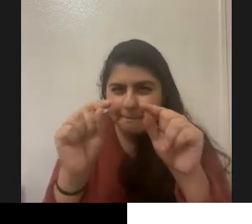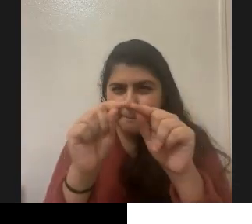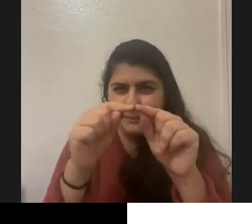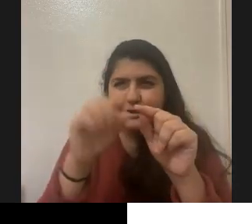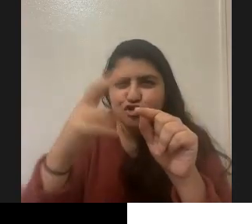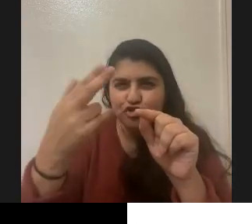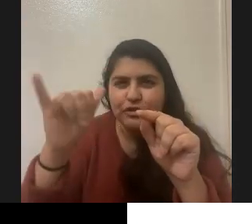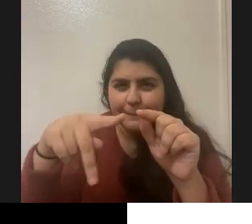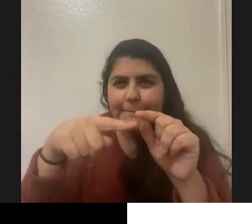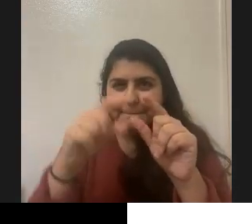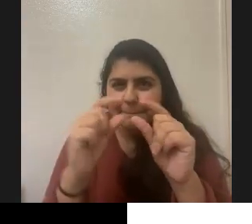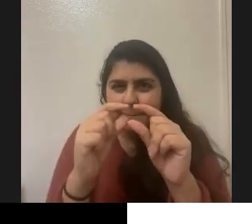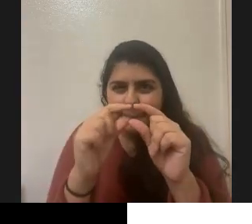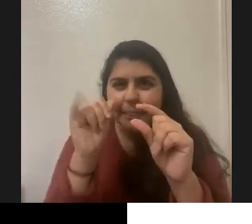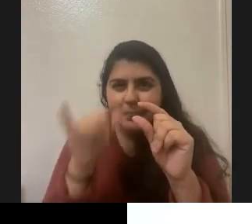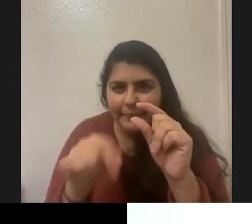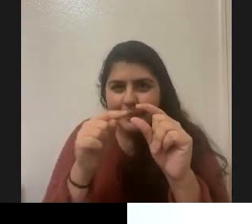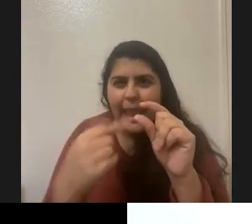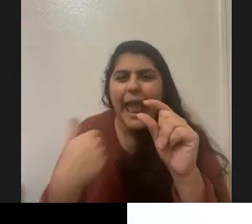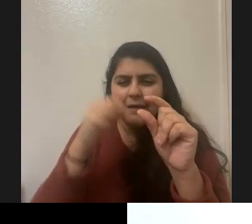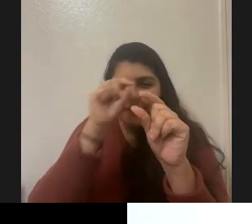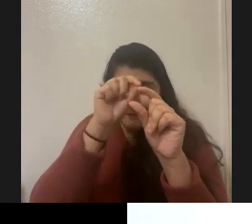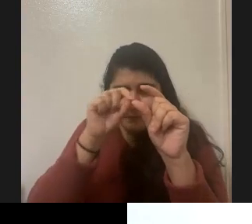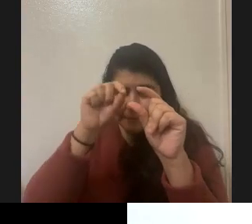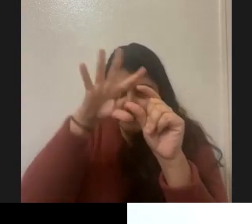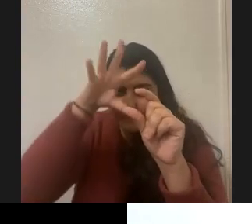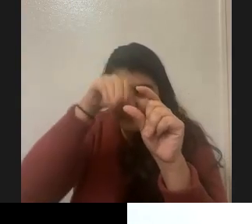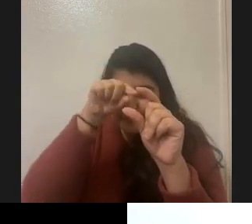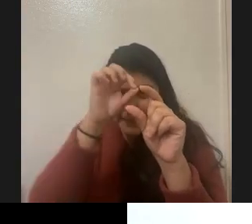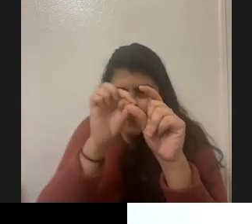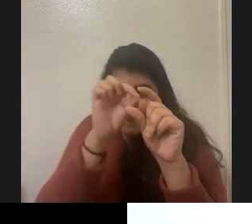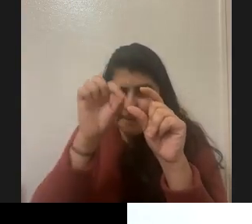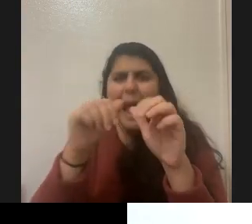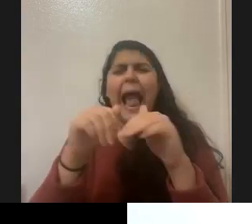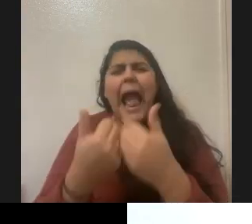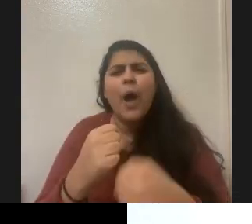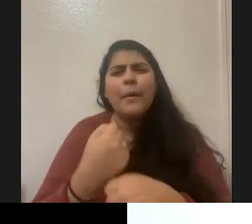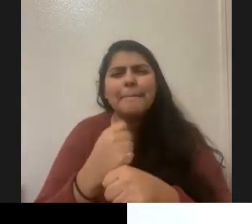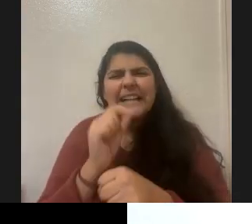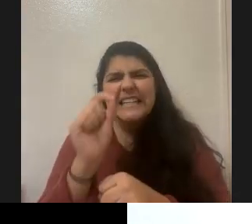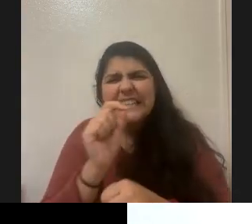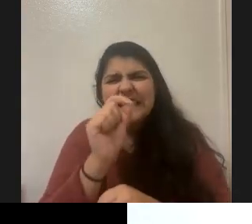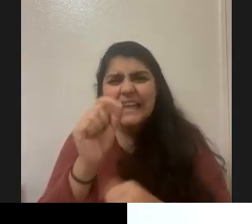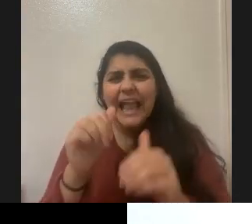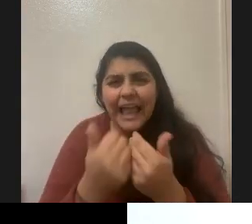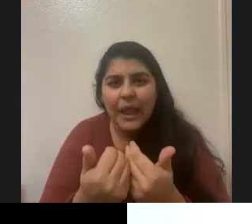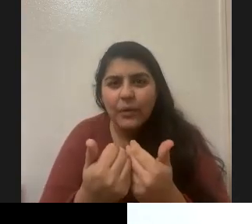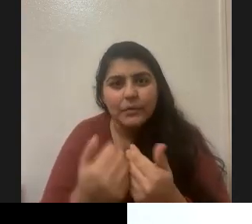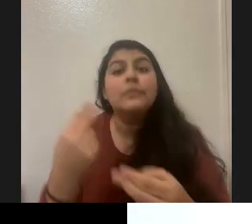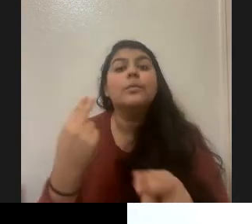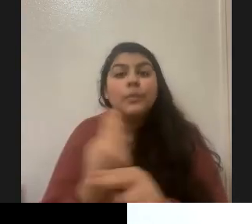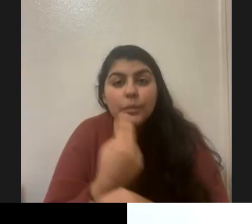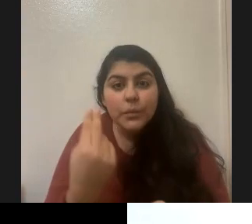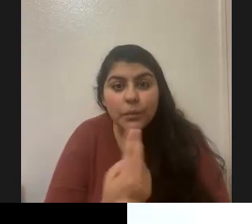little green slab is a lot of tiny little components. And so how do you make those things? Well, we actually use something